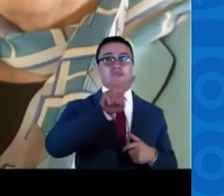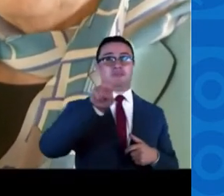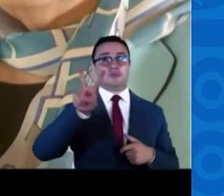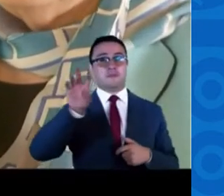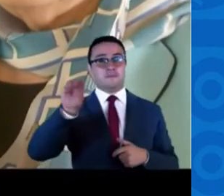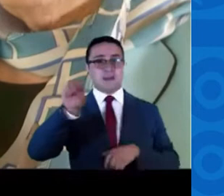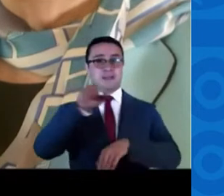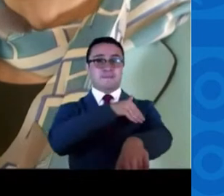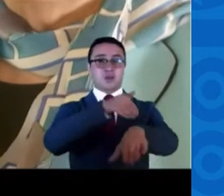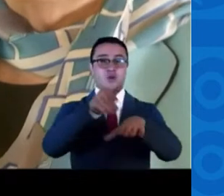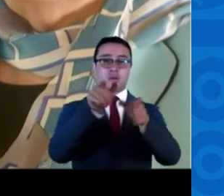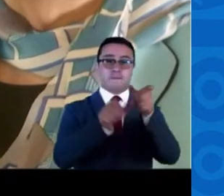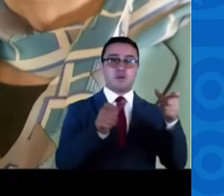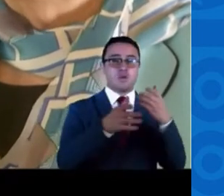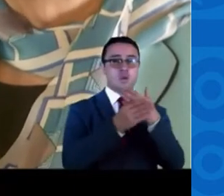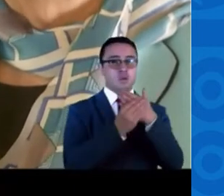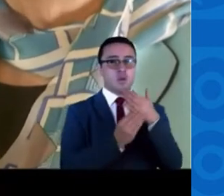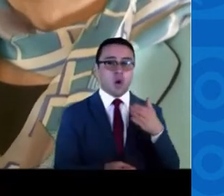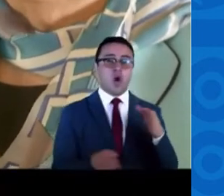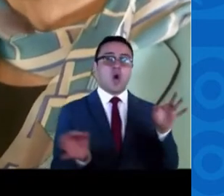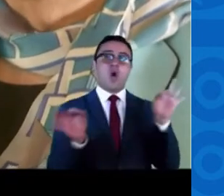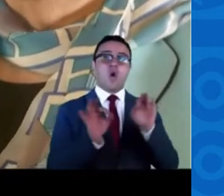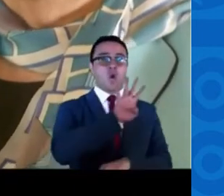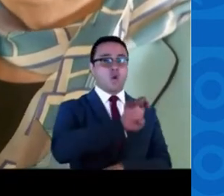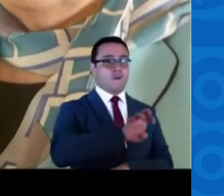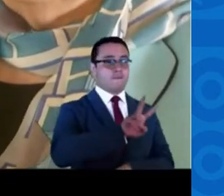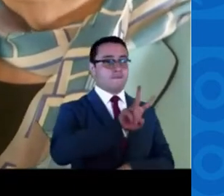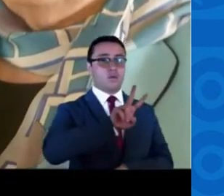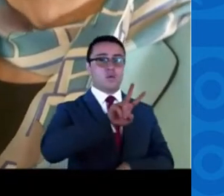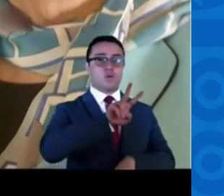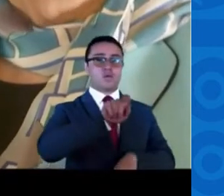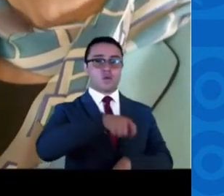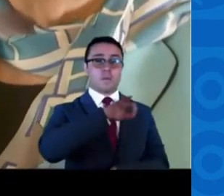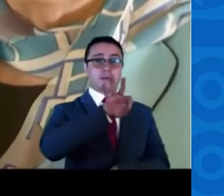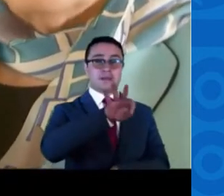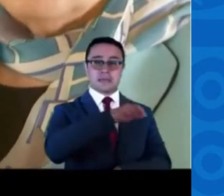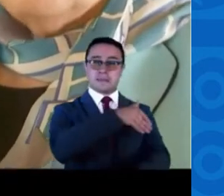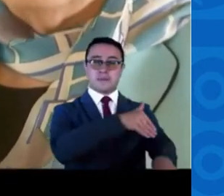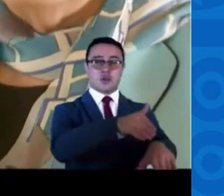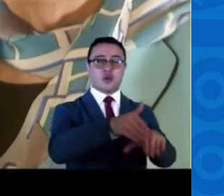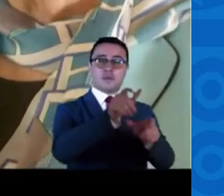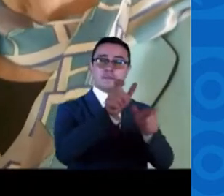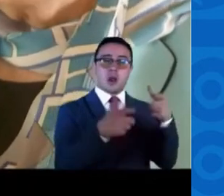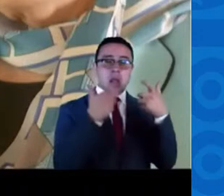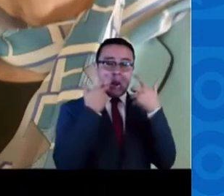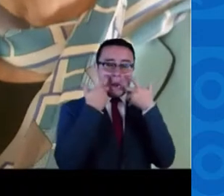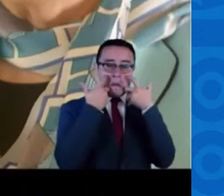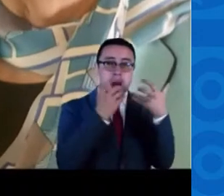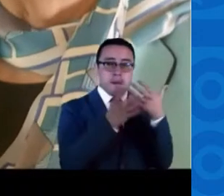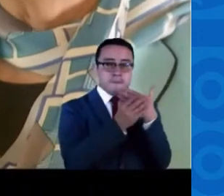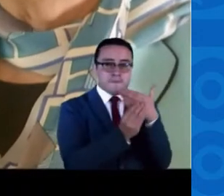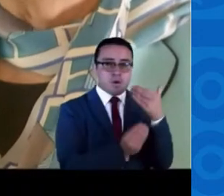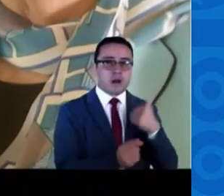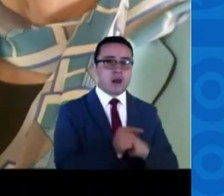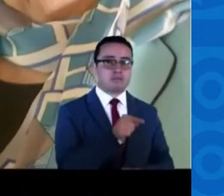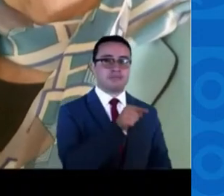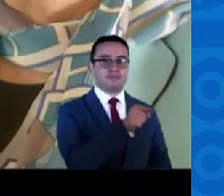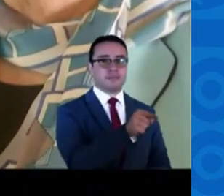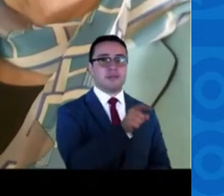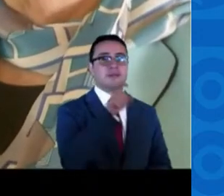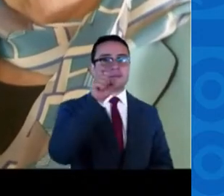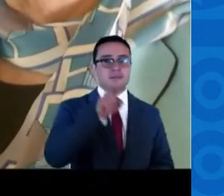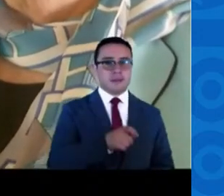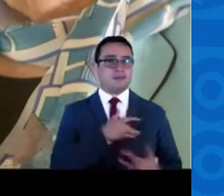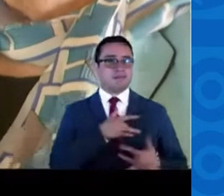could increase. We could reach 220 million poor people and 92.3 million people